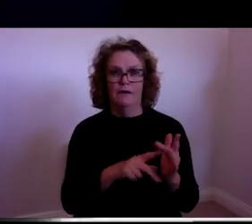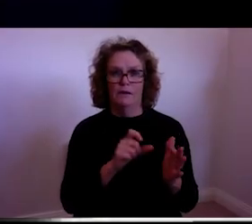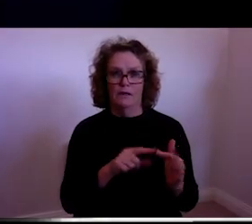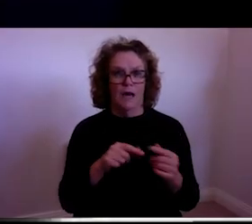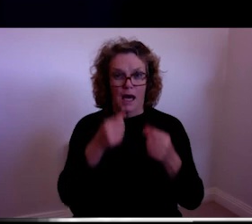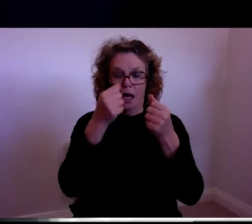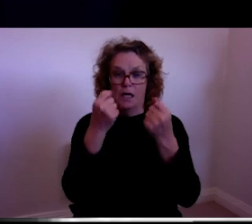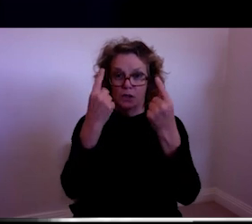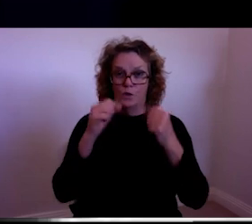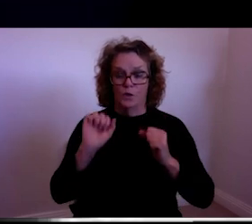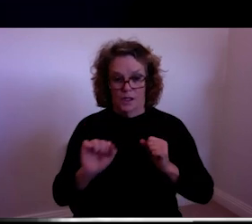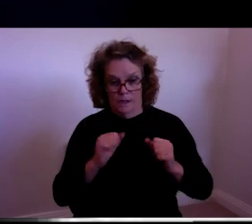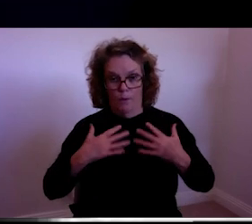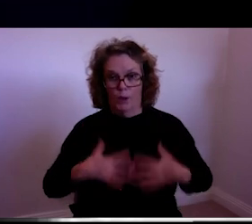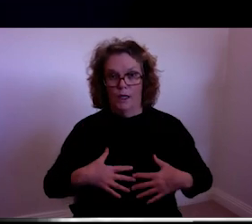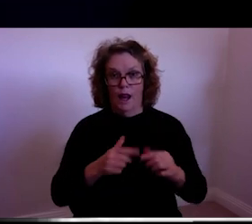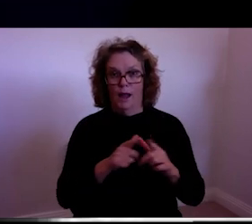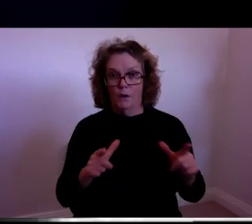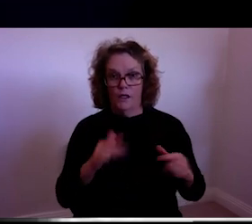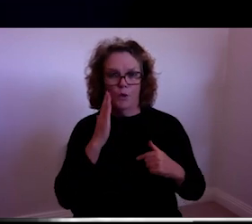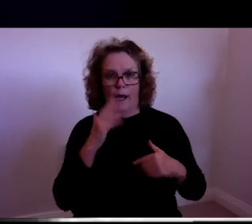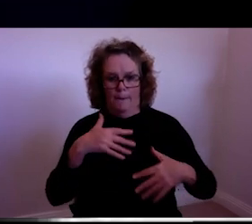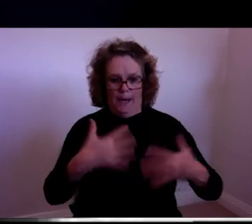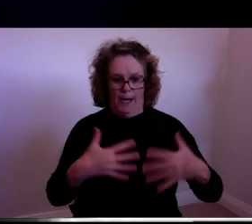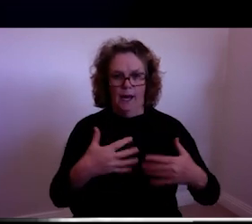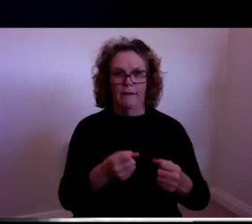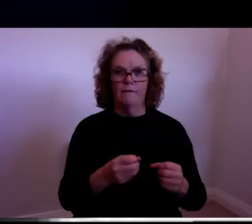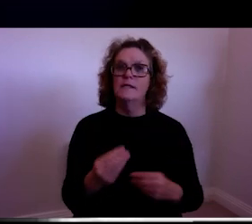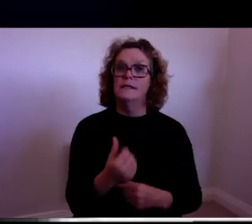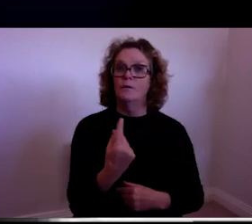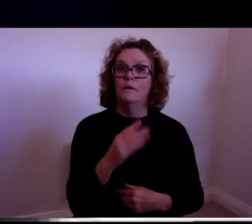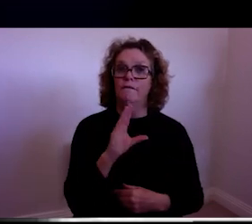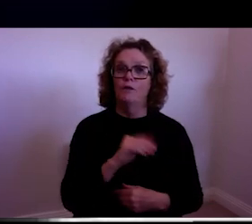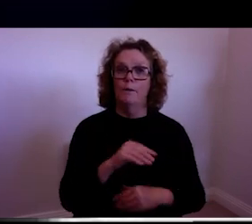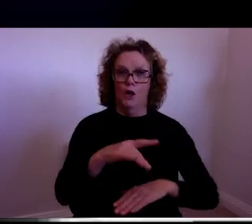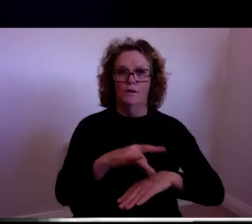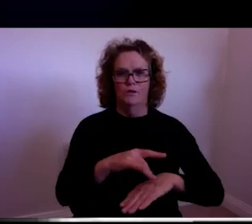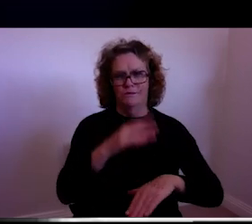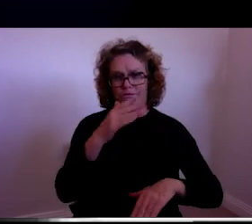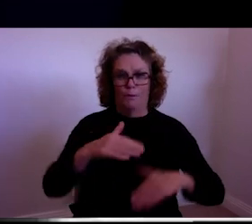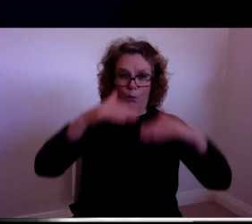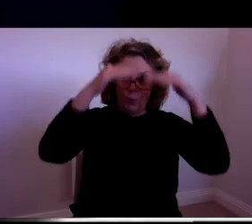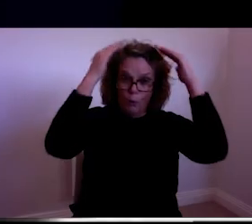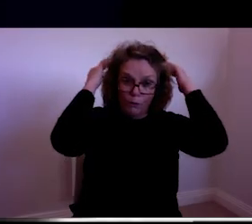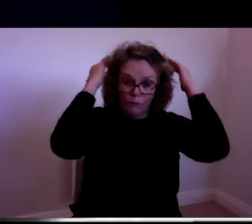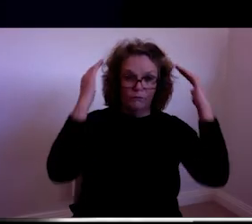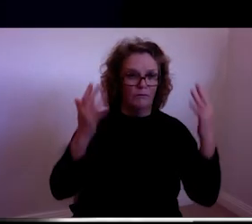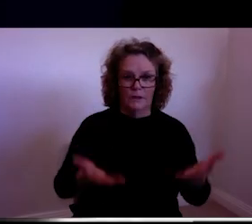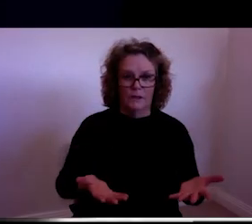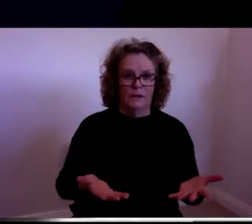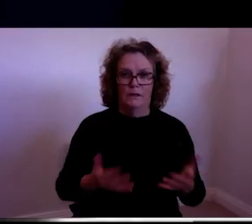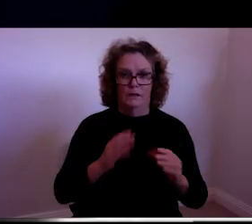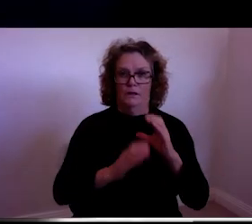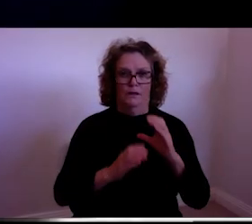language, when he was in pain. And someone from the hospital would never have understood his communication without the support